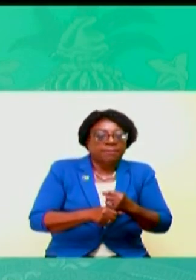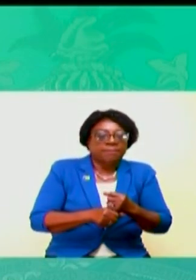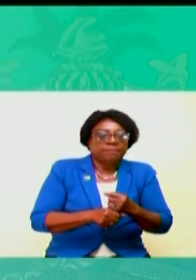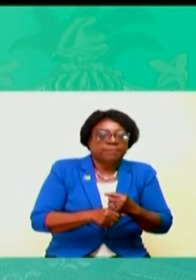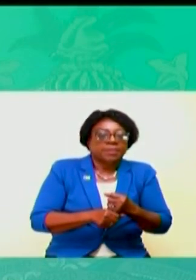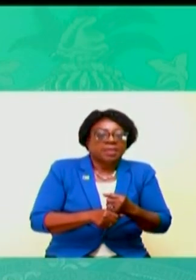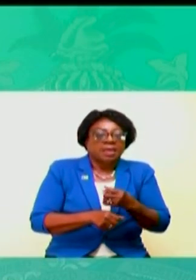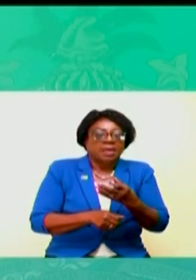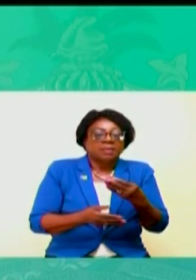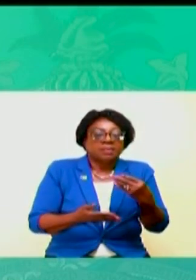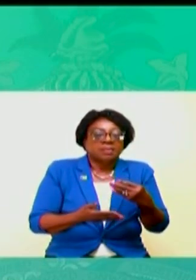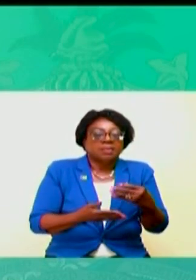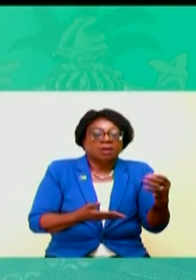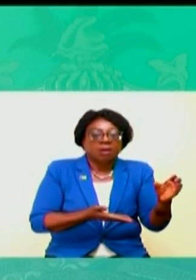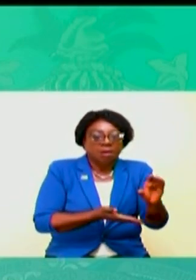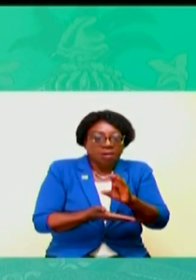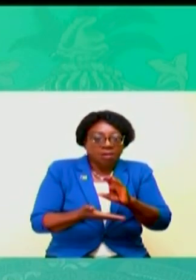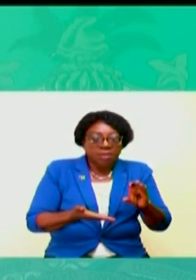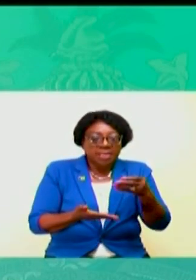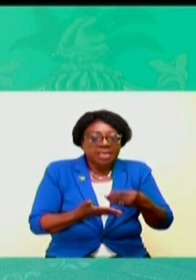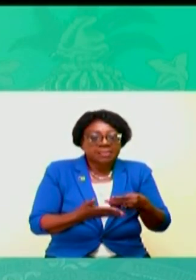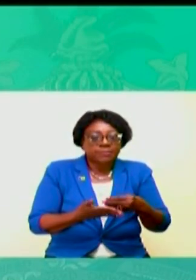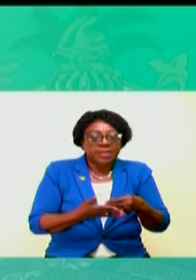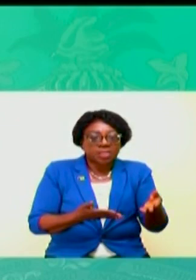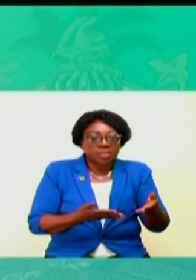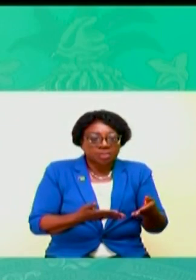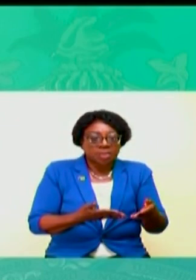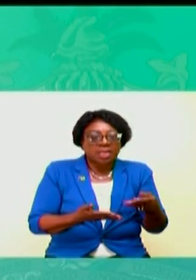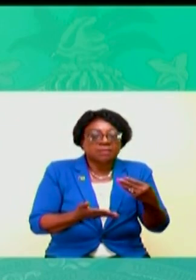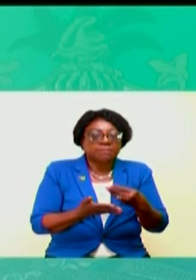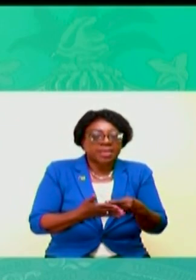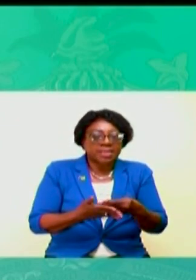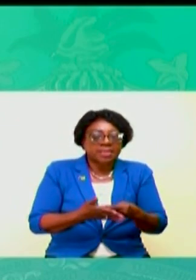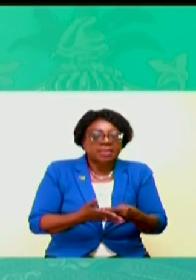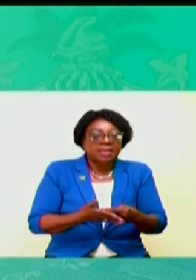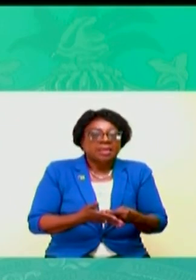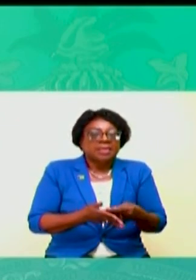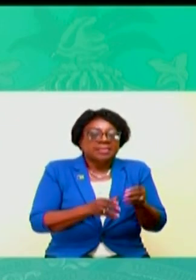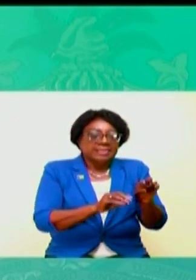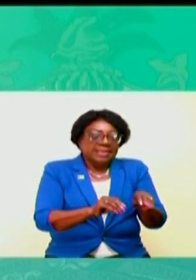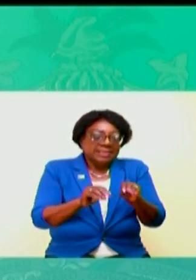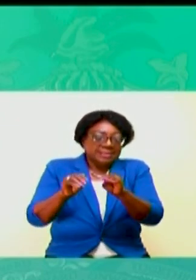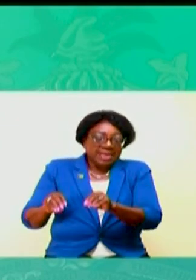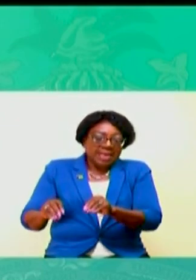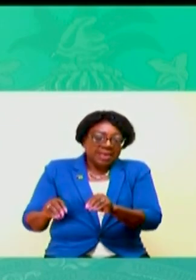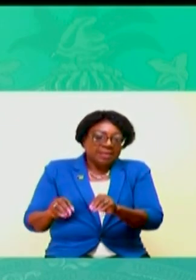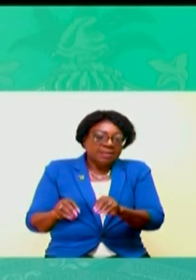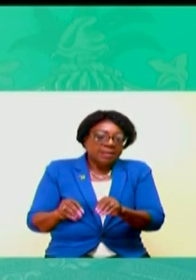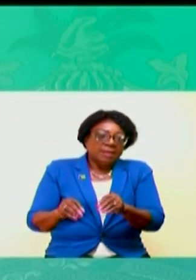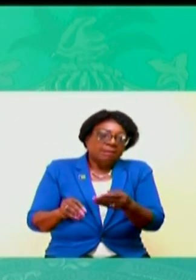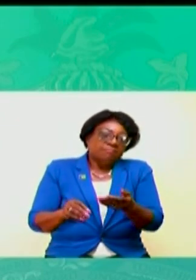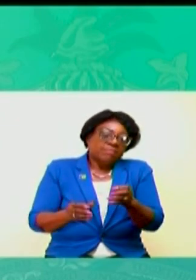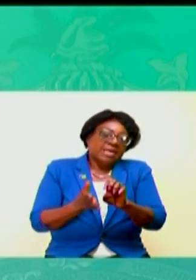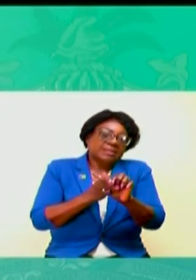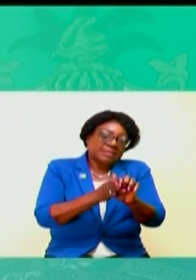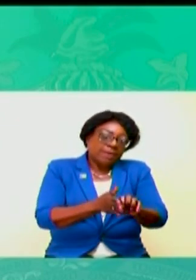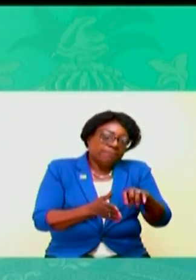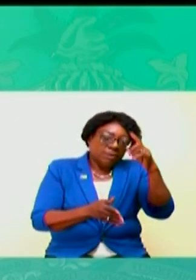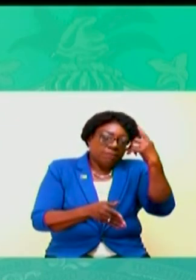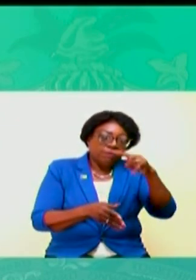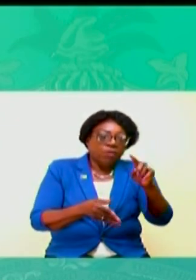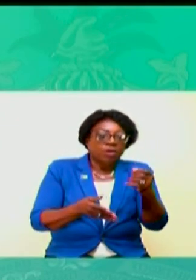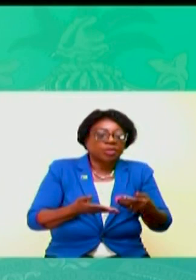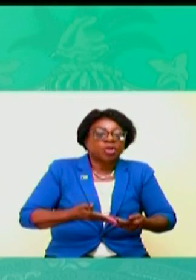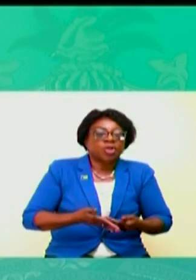set aside for new projects such as the building of the hospital in Grand Bahama. Revenue is the money collected